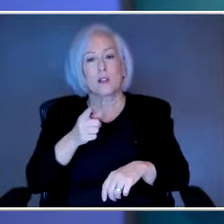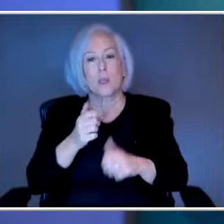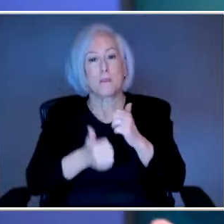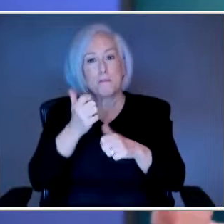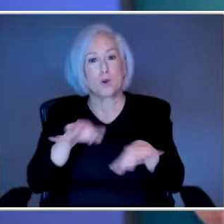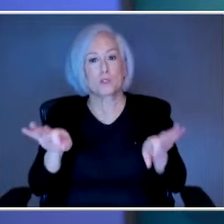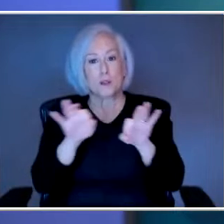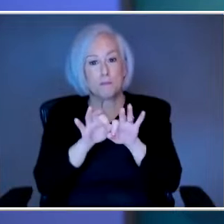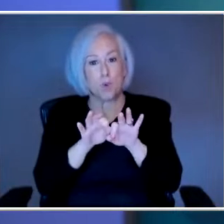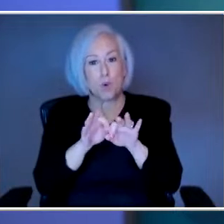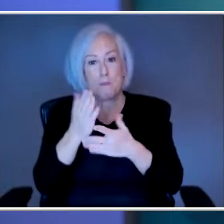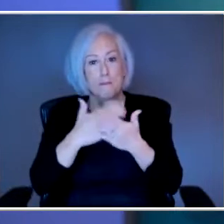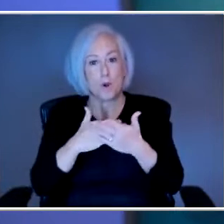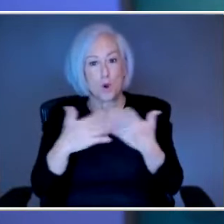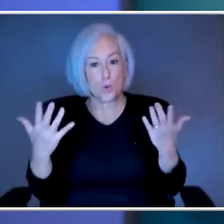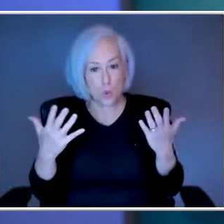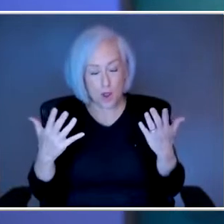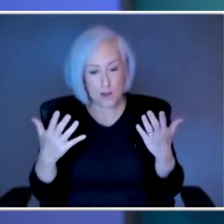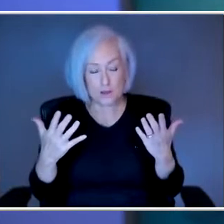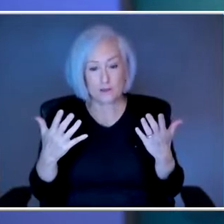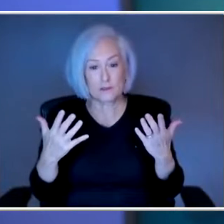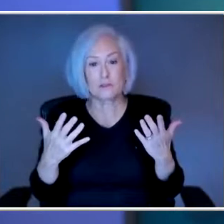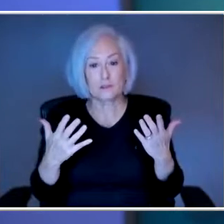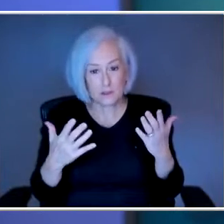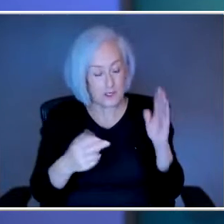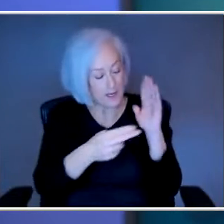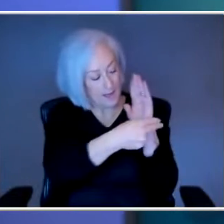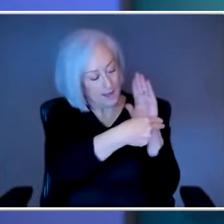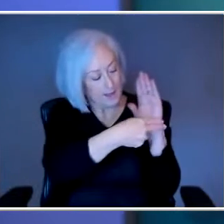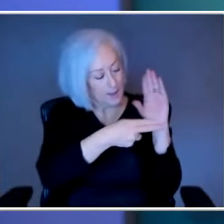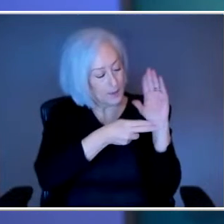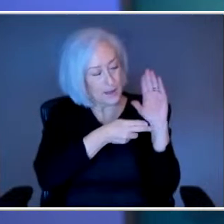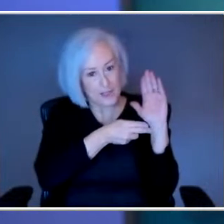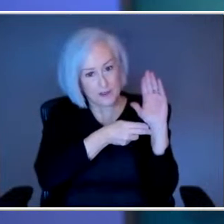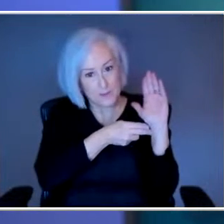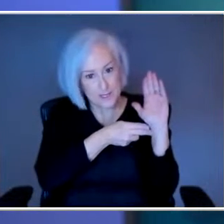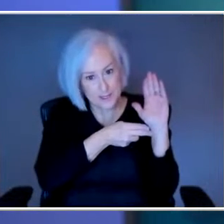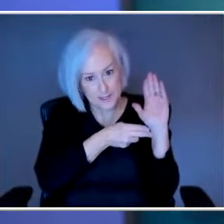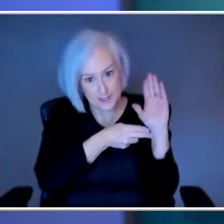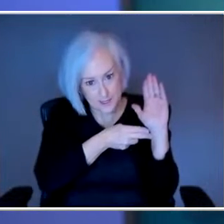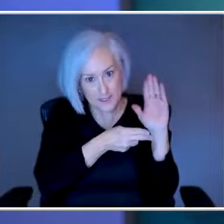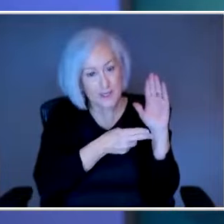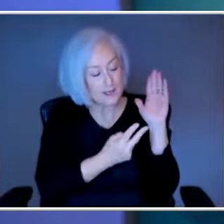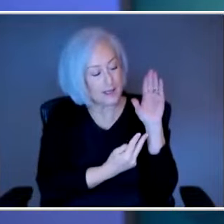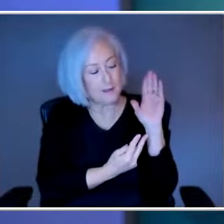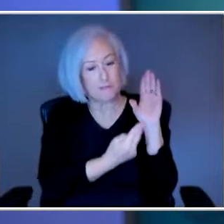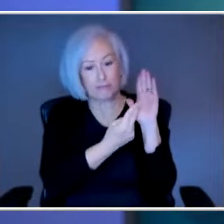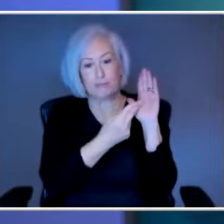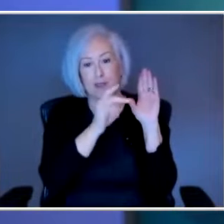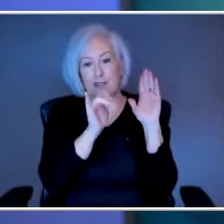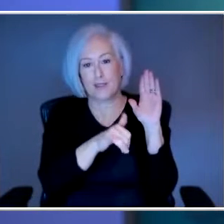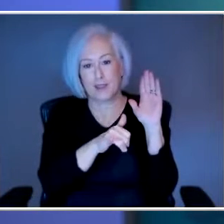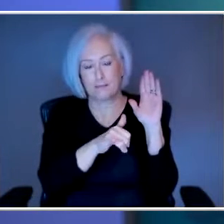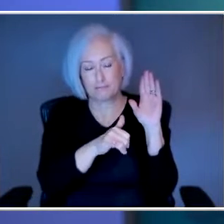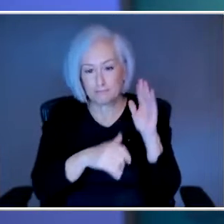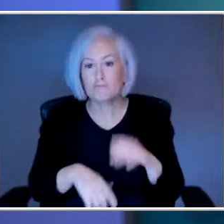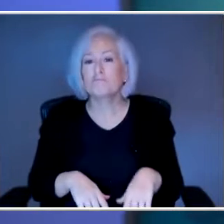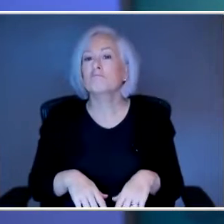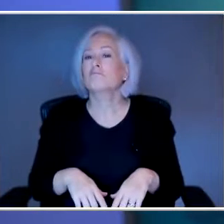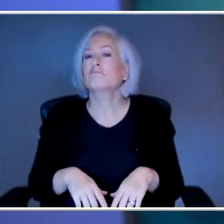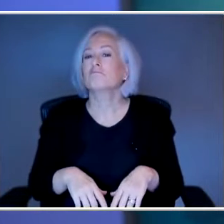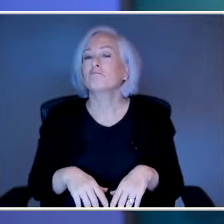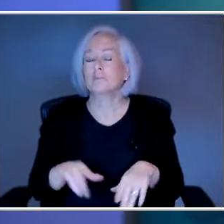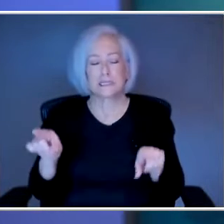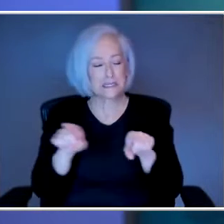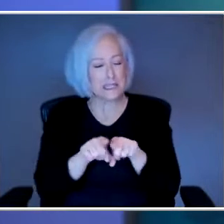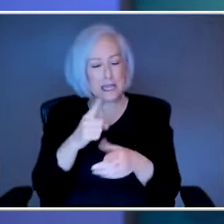is to take that transverse carpal ligament and transect it. This is similar to what had been done previously with a